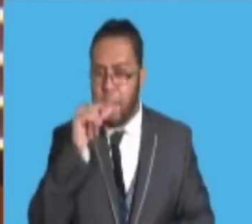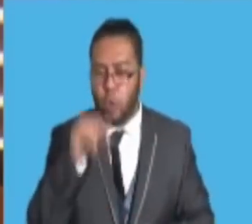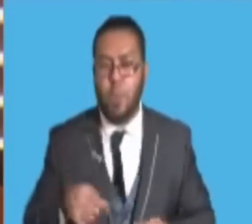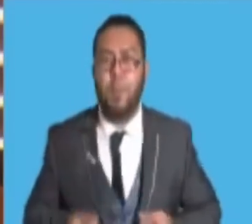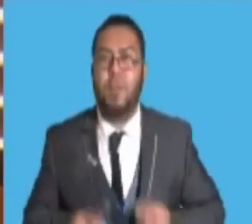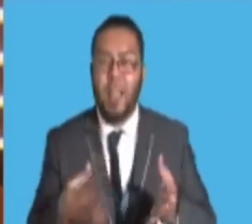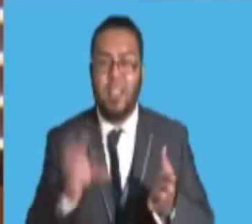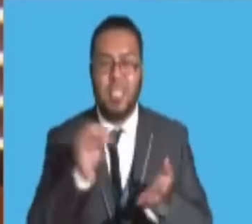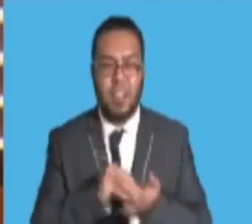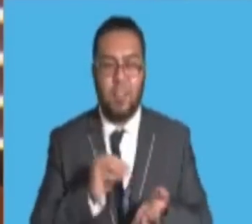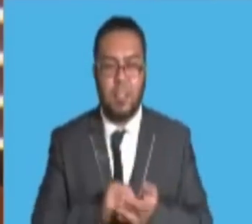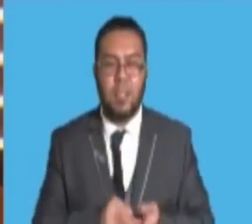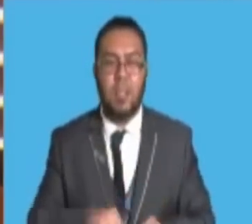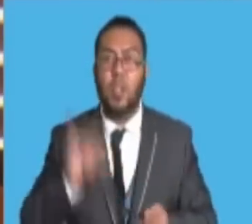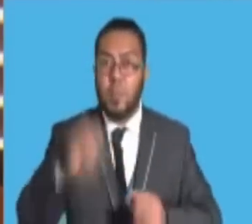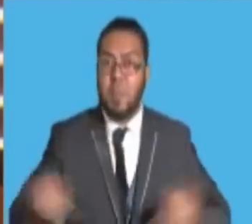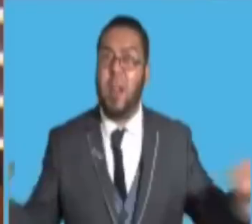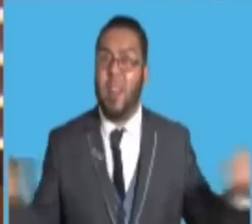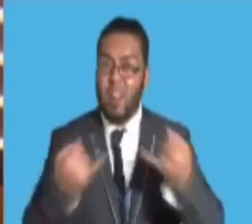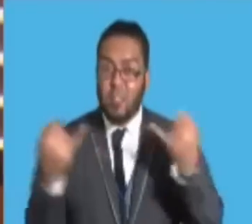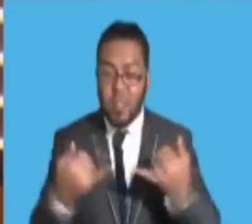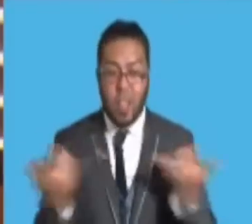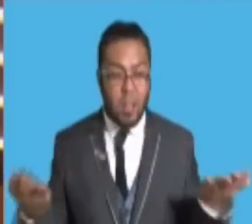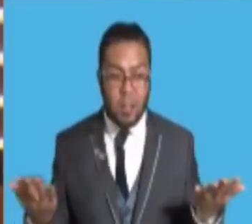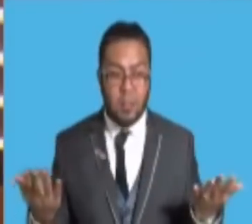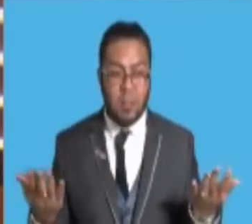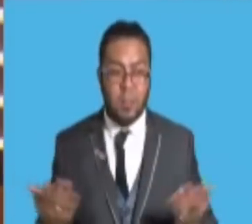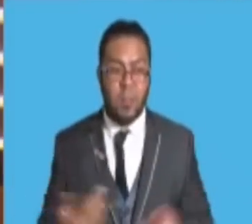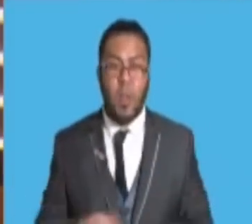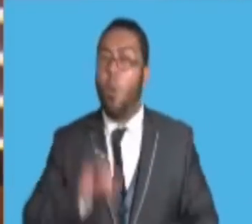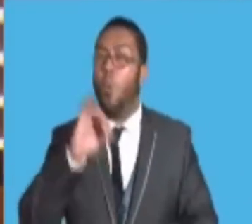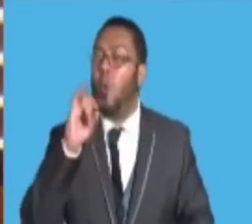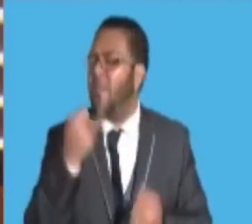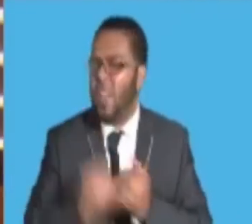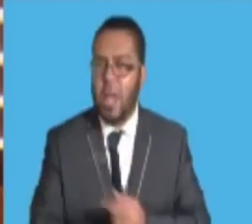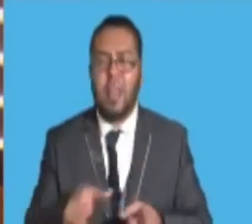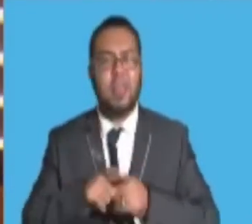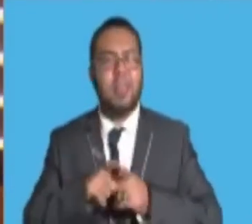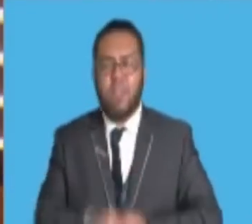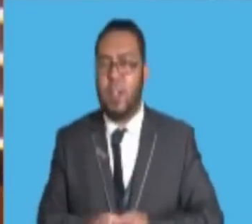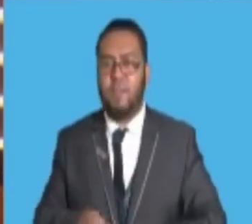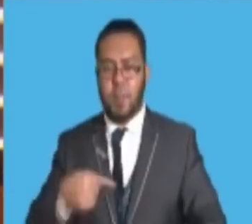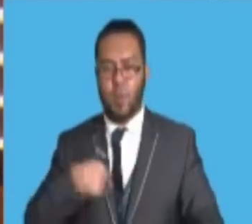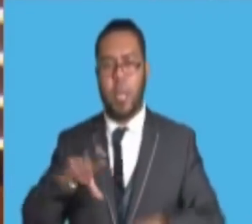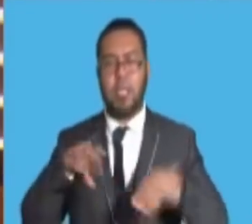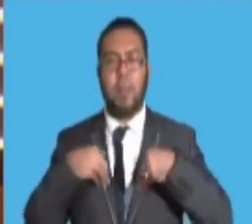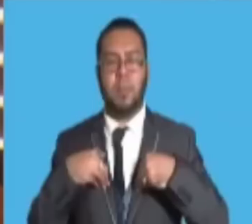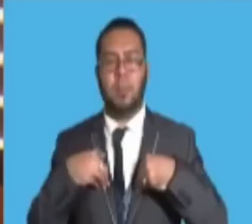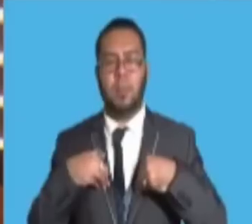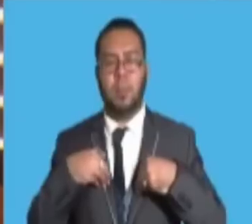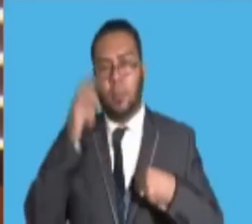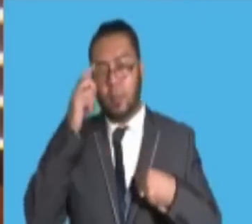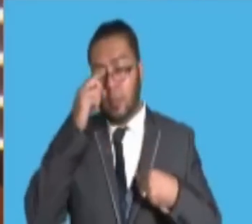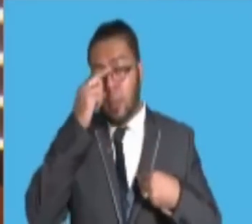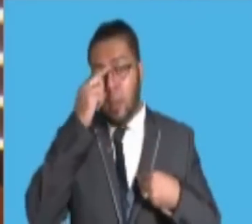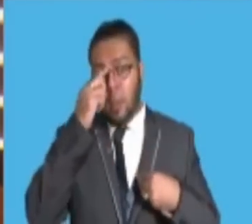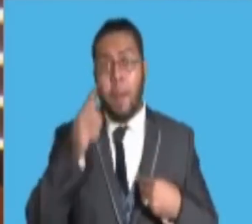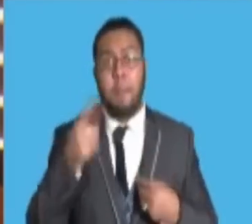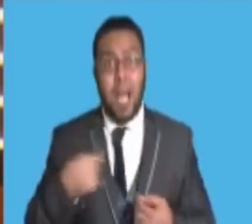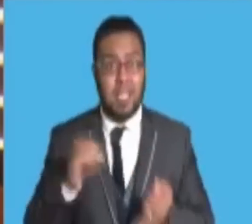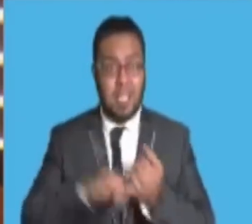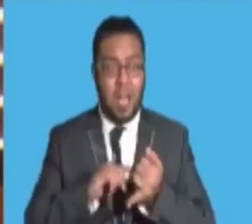To be branded a traitor, Madam Speaker, was very difficult for me to accept. My son, who's